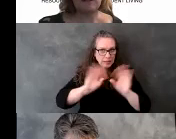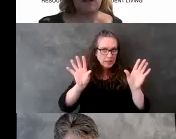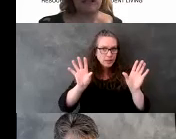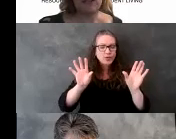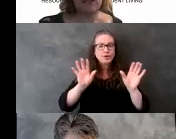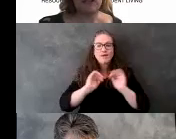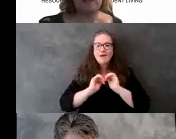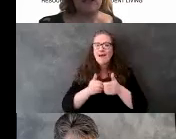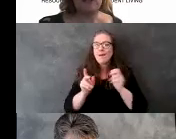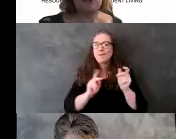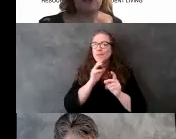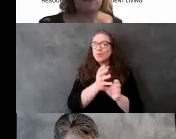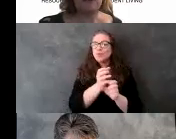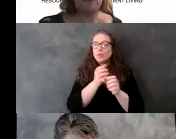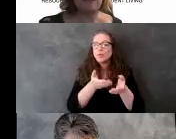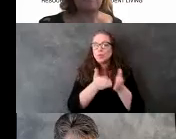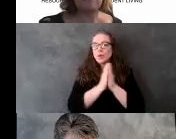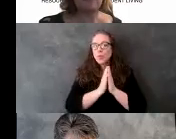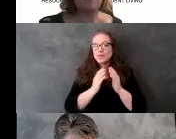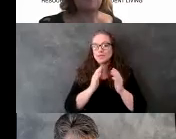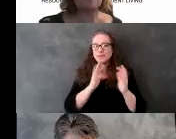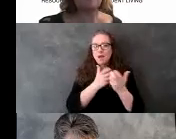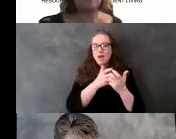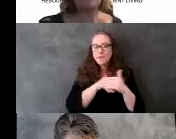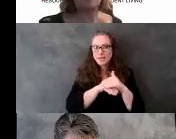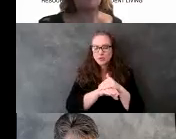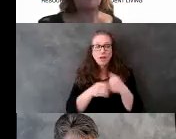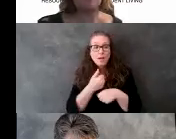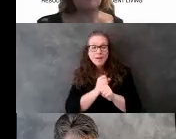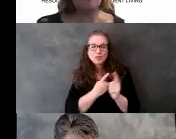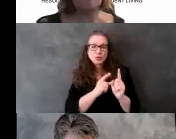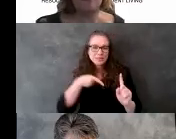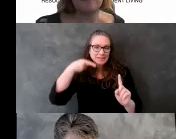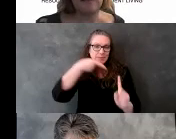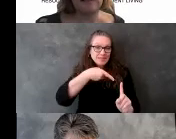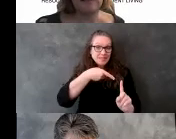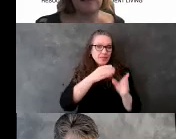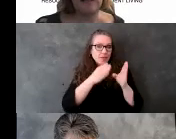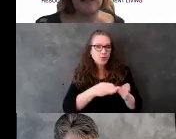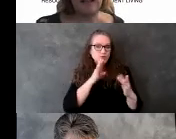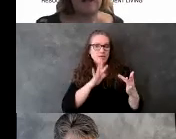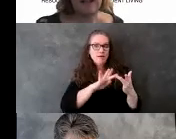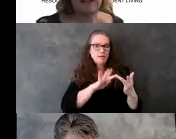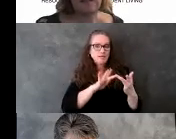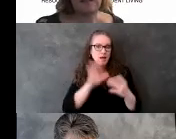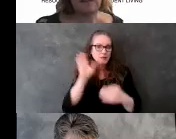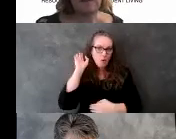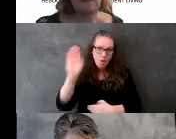request an accommodation, and make sure that there is a specific person they can talk to throughout the whole process. I see that